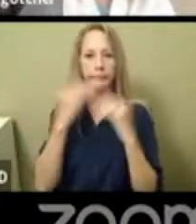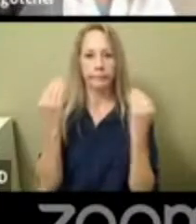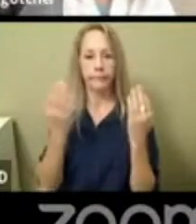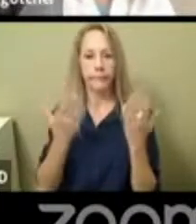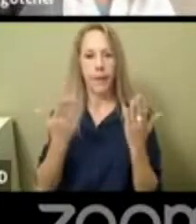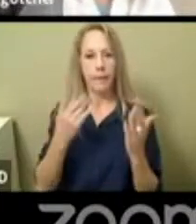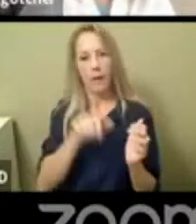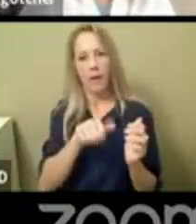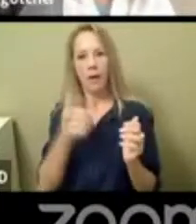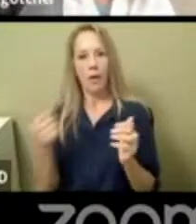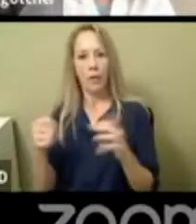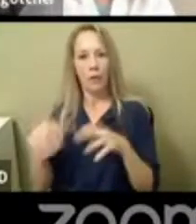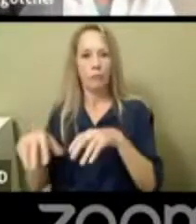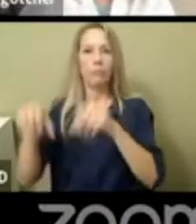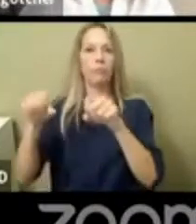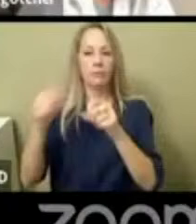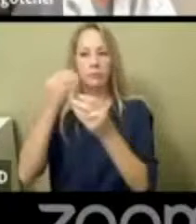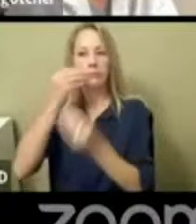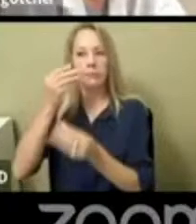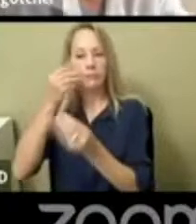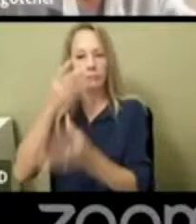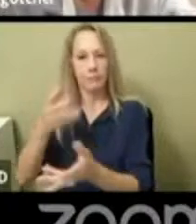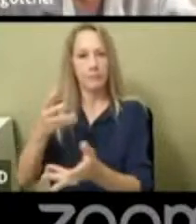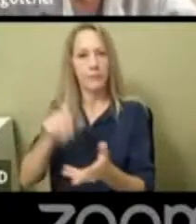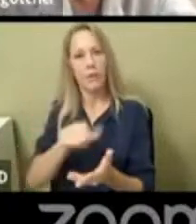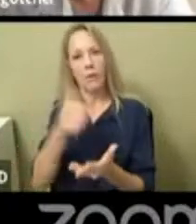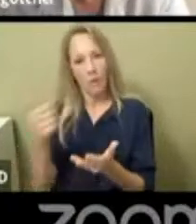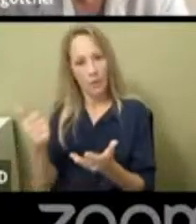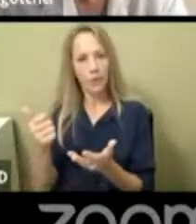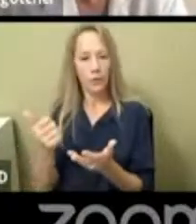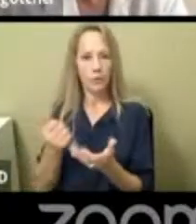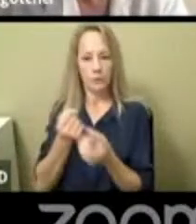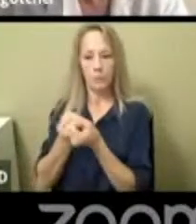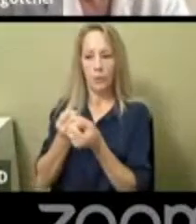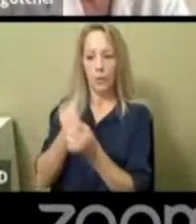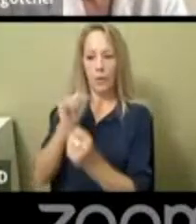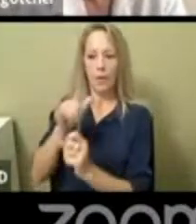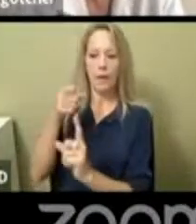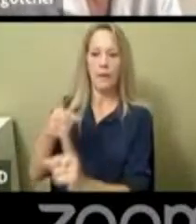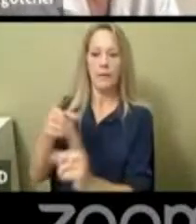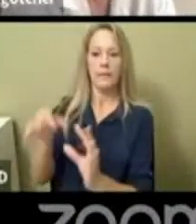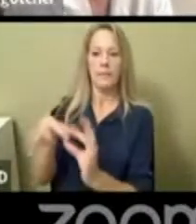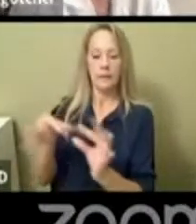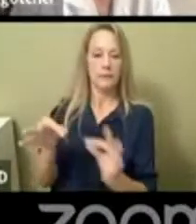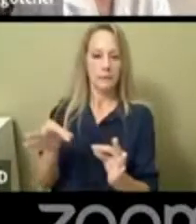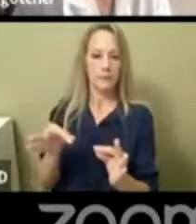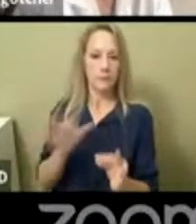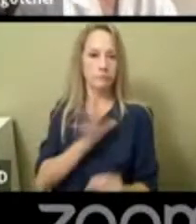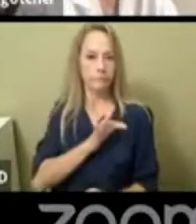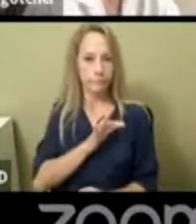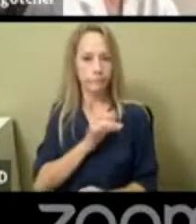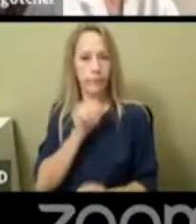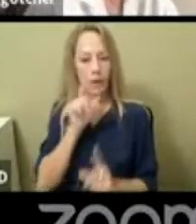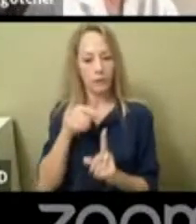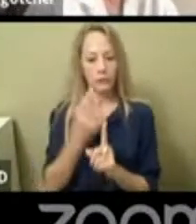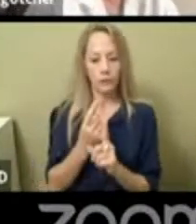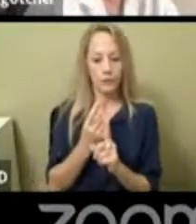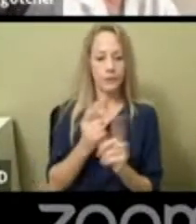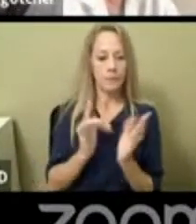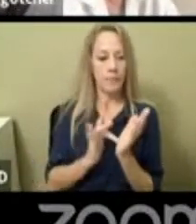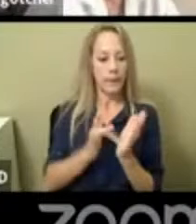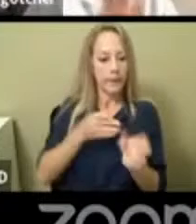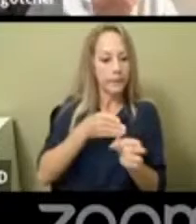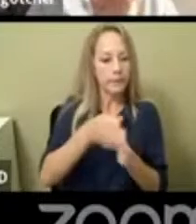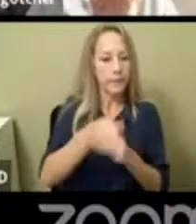And so I think other voices carrying that would be great. And, you know, not just people from the medical field,